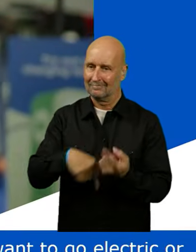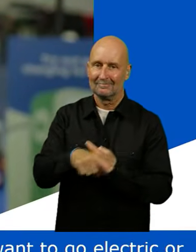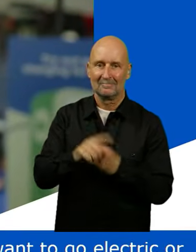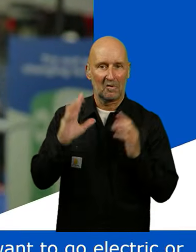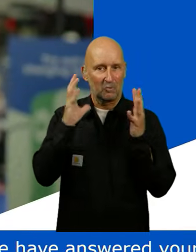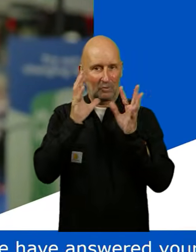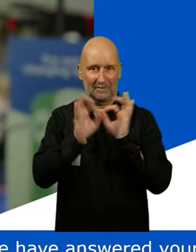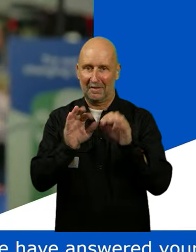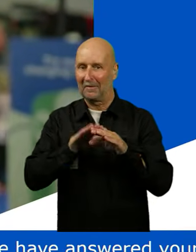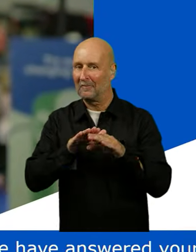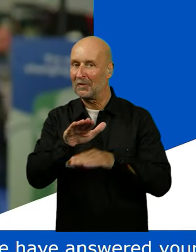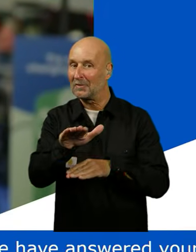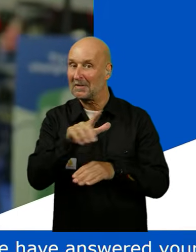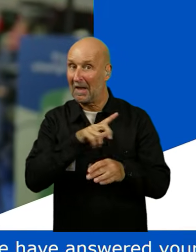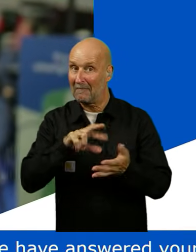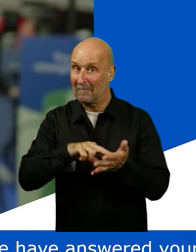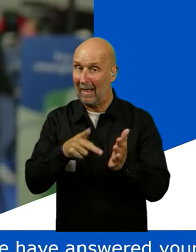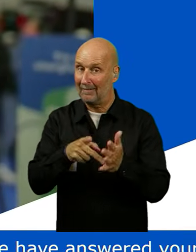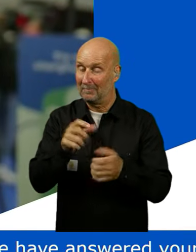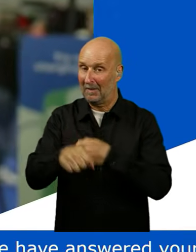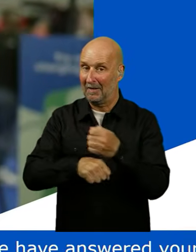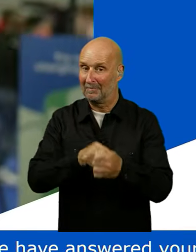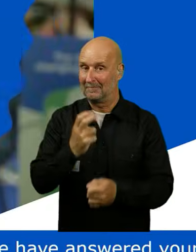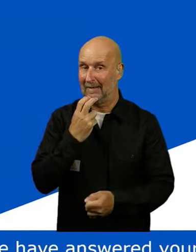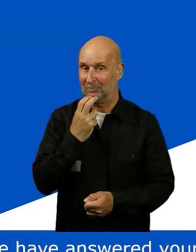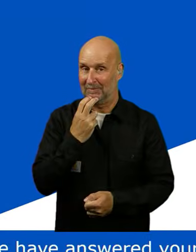any worries if you are planning to go electric.